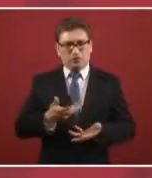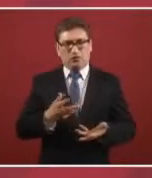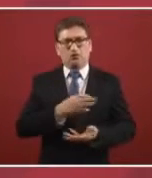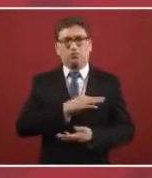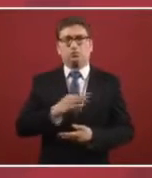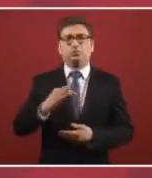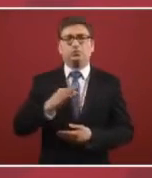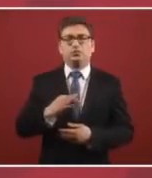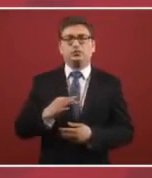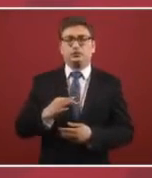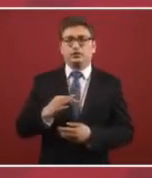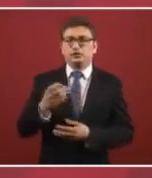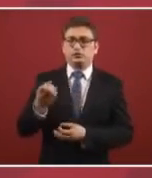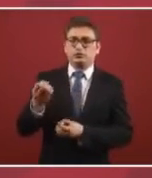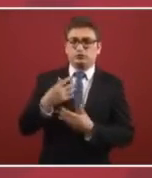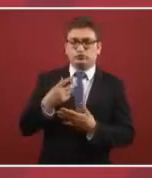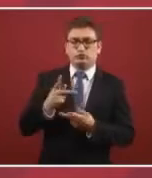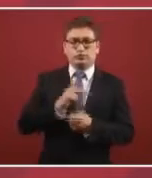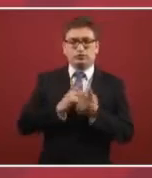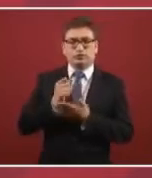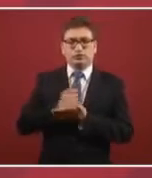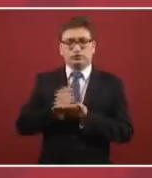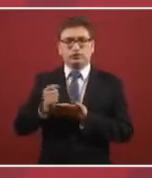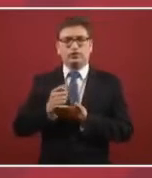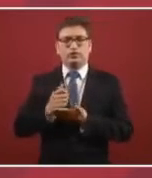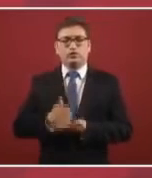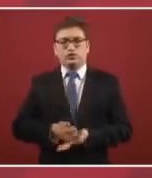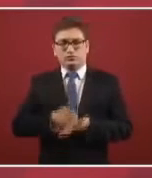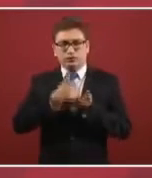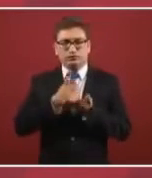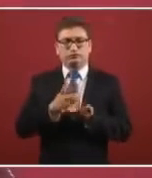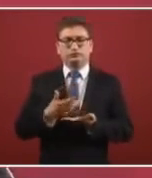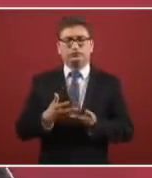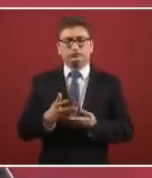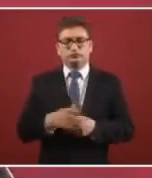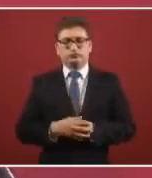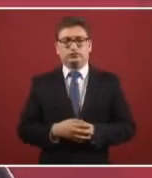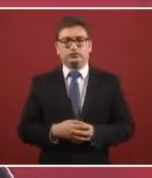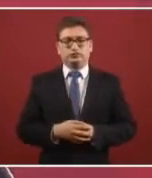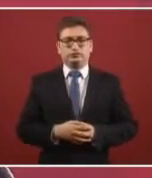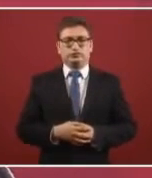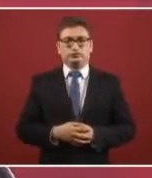obtain credit financing.